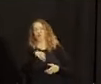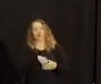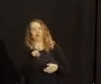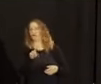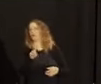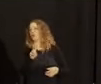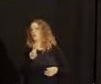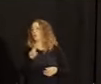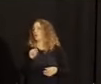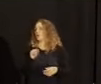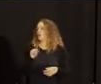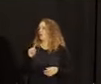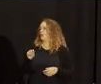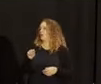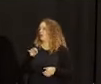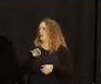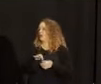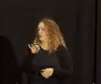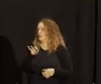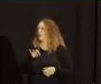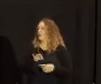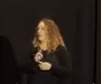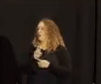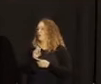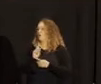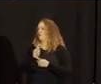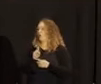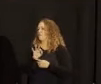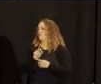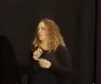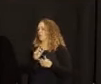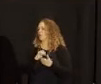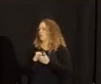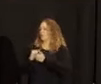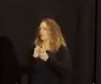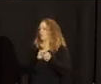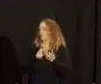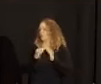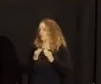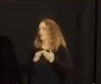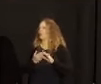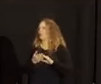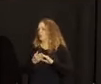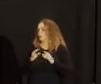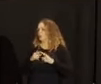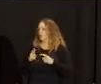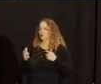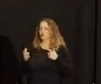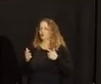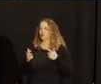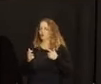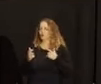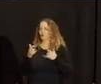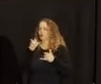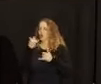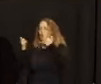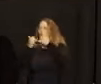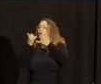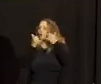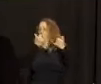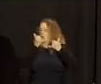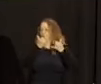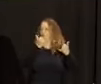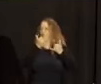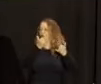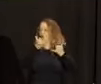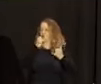the 2020 election, Rev Up Florida worked with community partners to do phone banks to congregate settings across the state